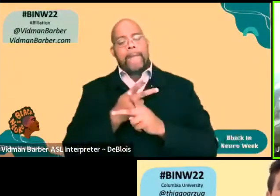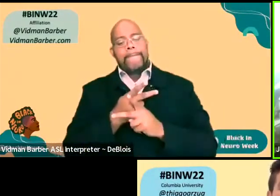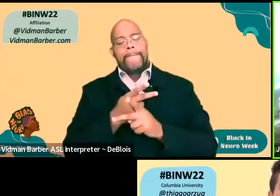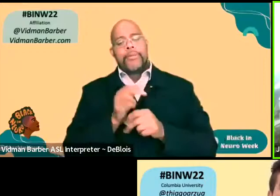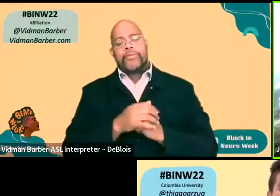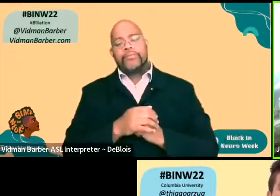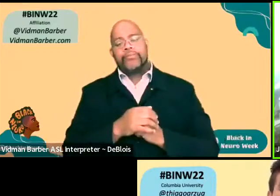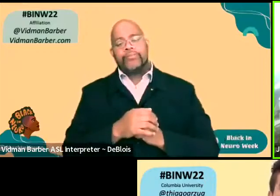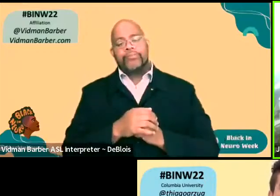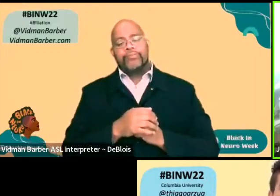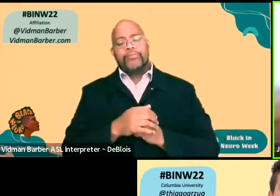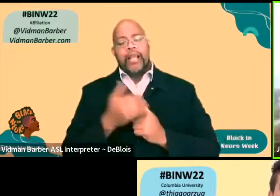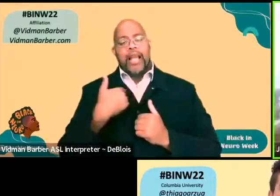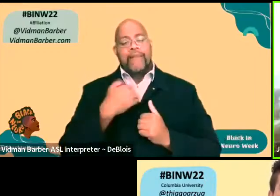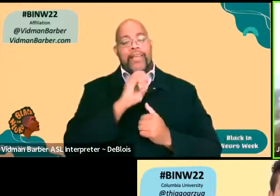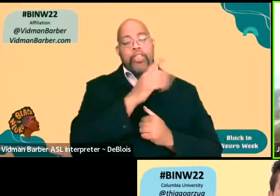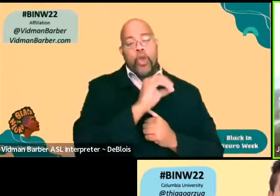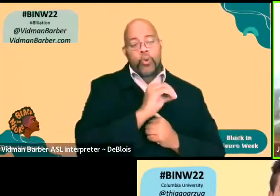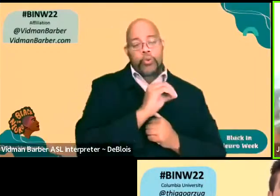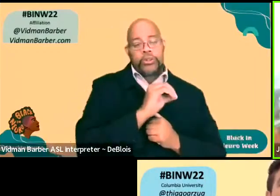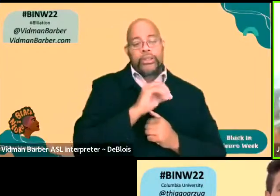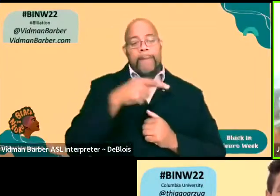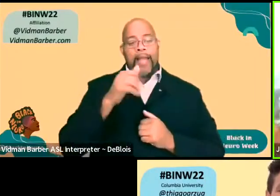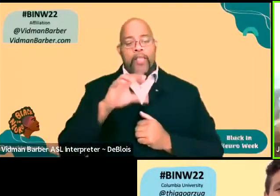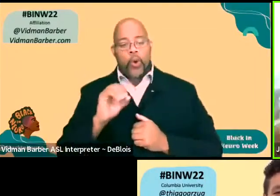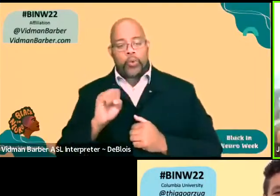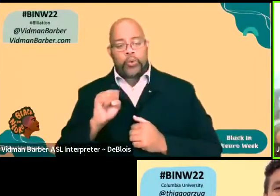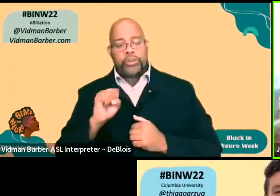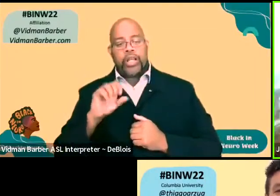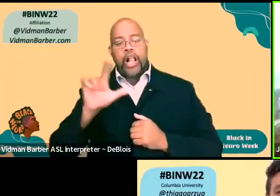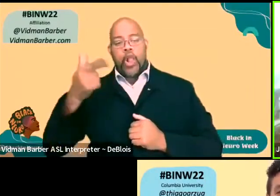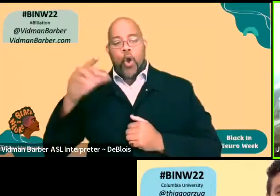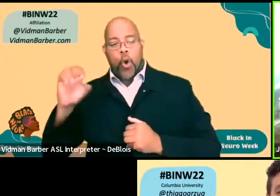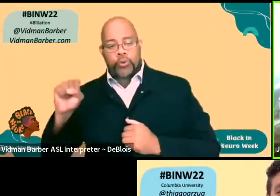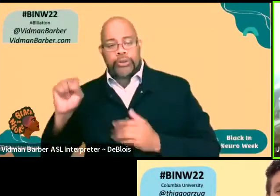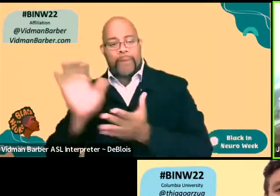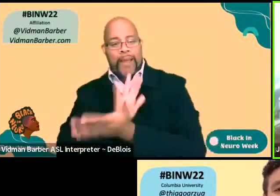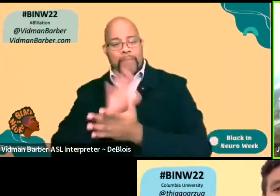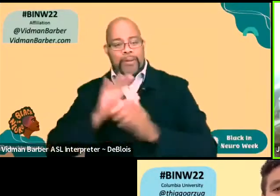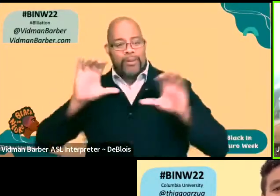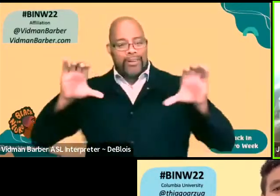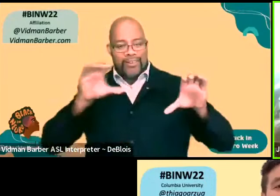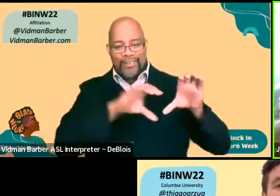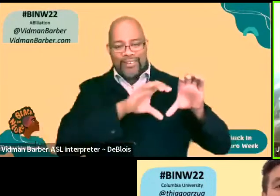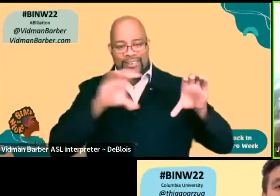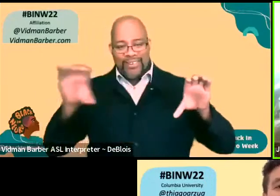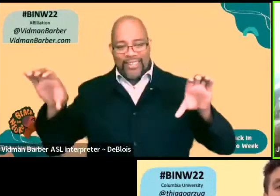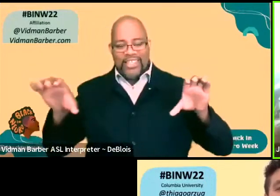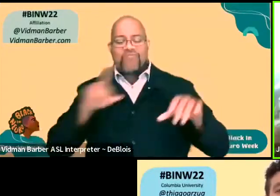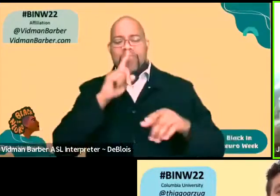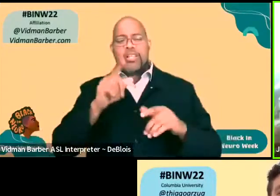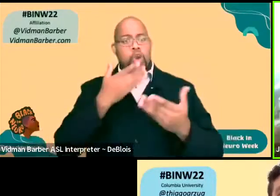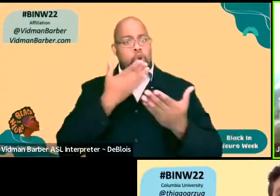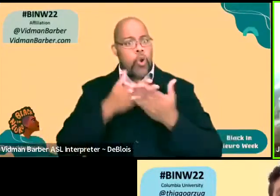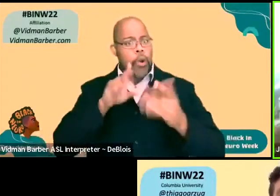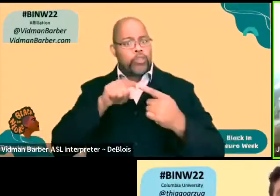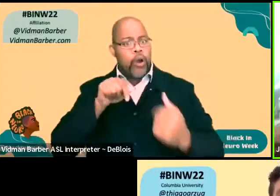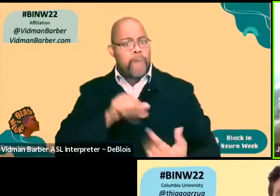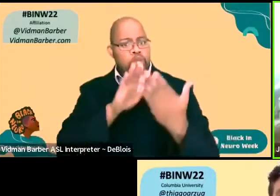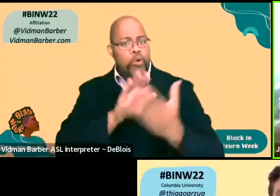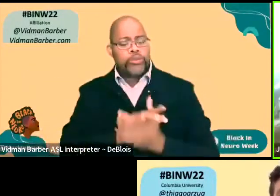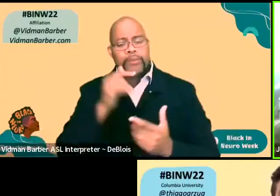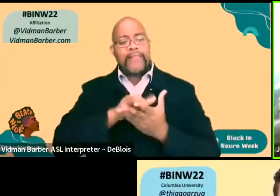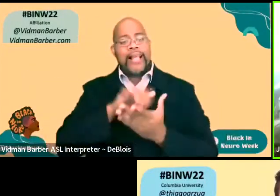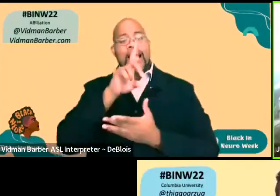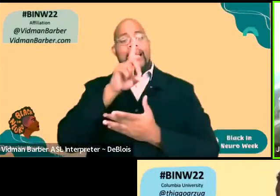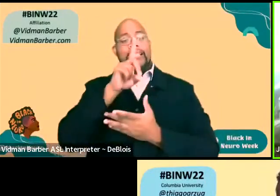like, there's like a ethos, pathos, logos going on, if that makes sense. And I think it's a brilliant way to approach this because the